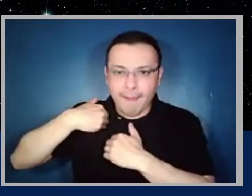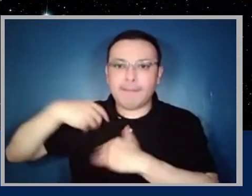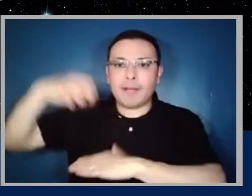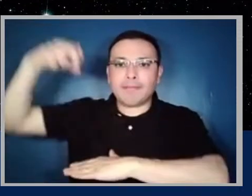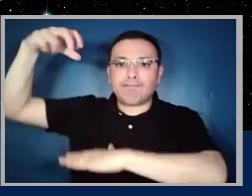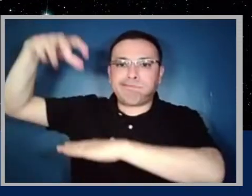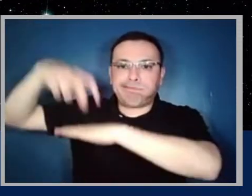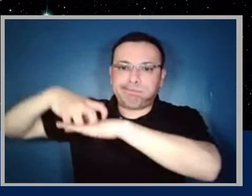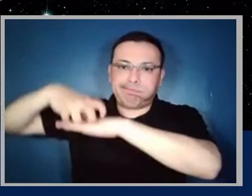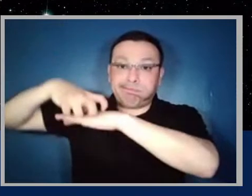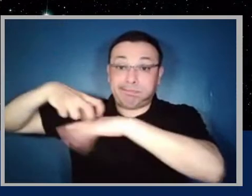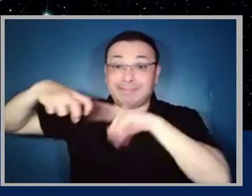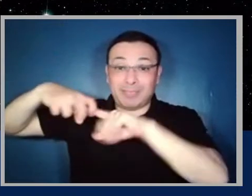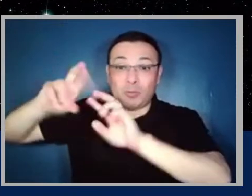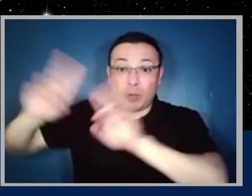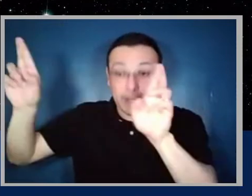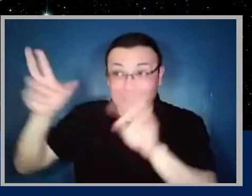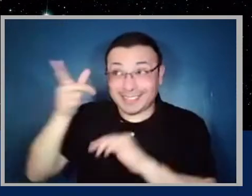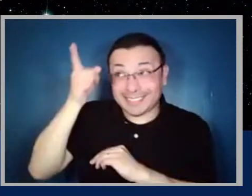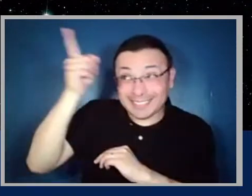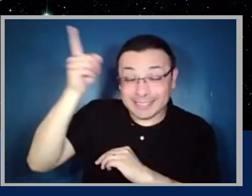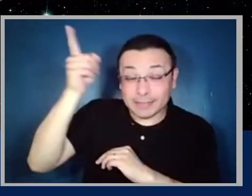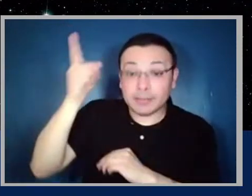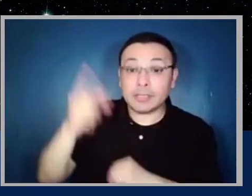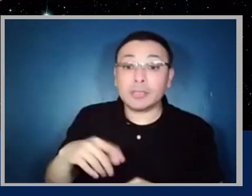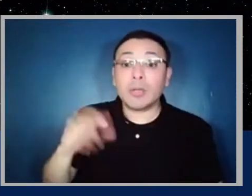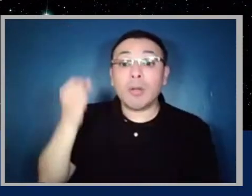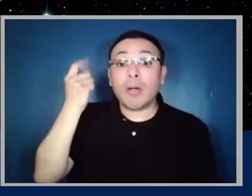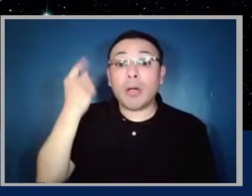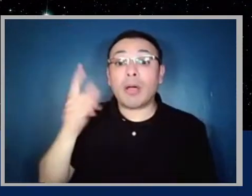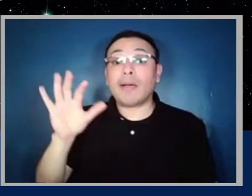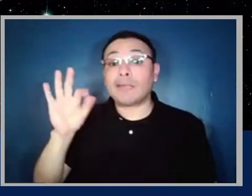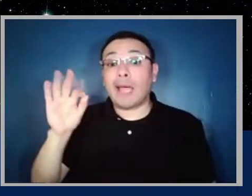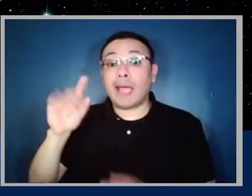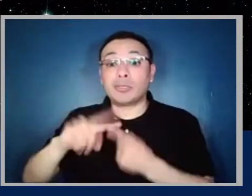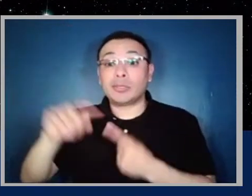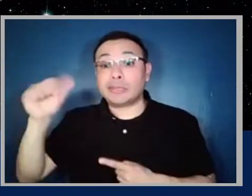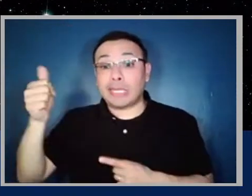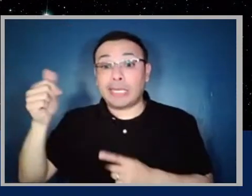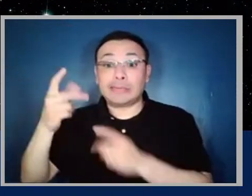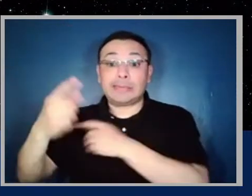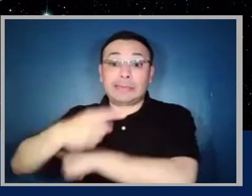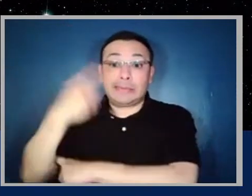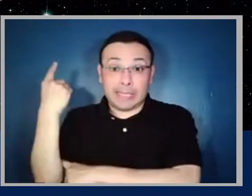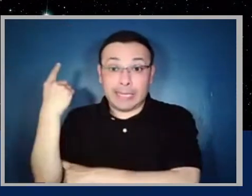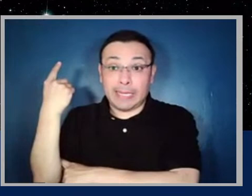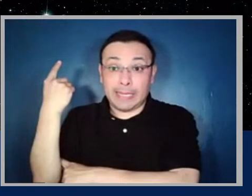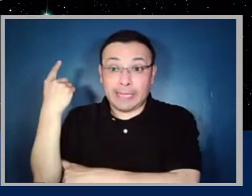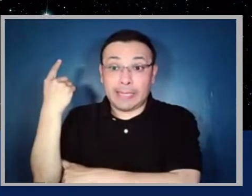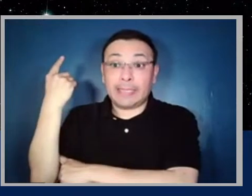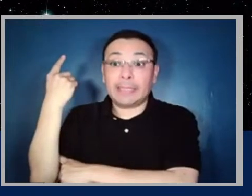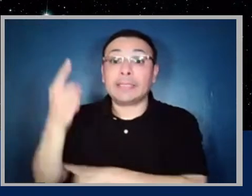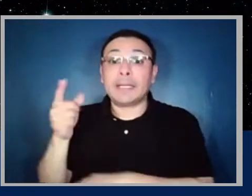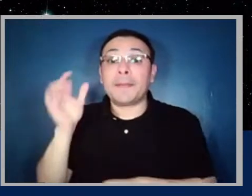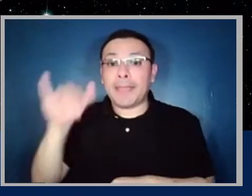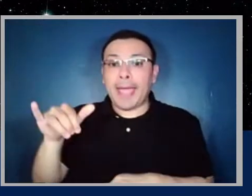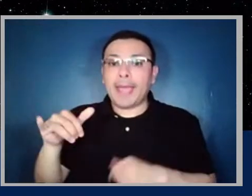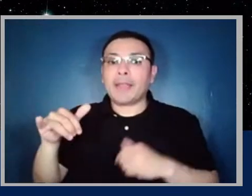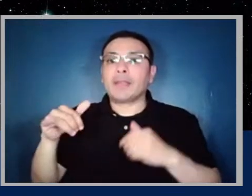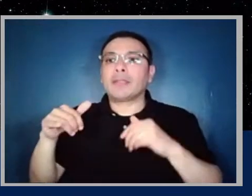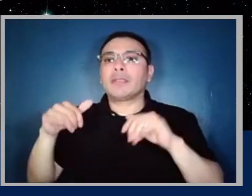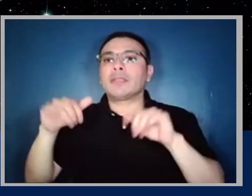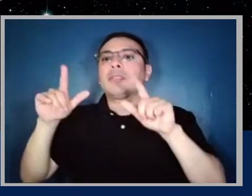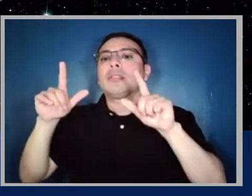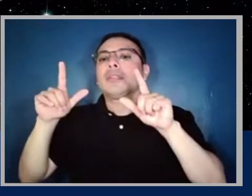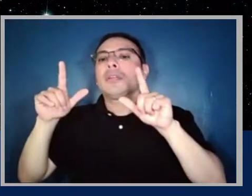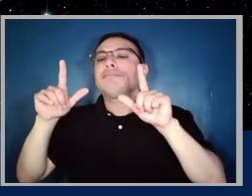It's a very short mission, Artemis 2. It's 9 to 10 days as opposed to what Artemis 1 was. Right. Which makes recovery very hard, actually. Makes it a